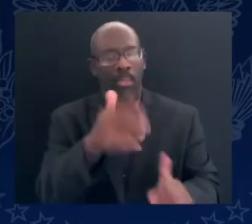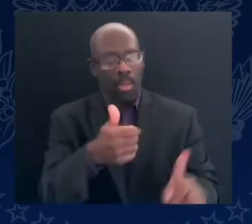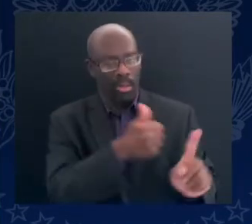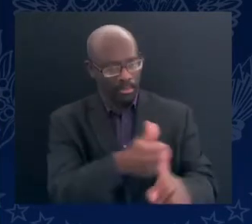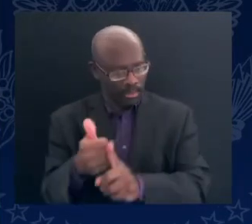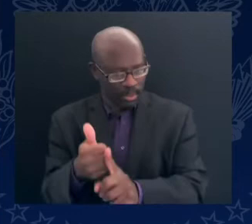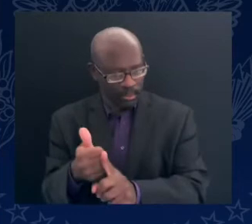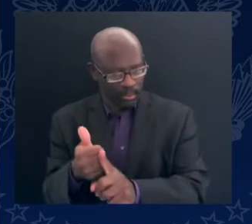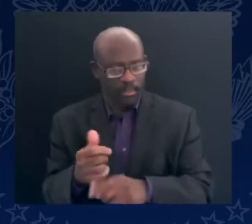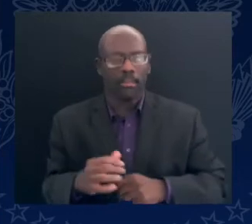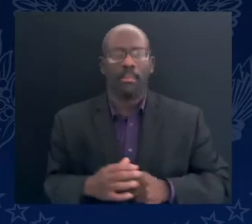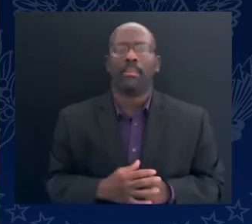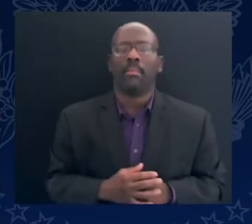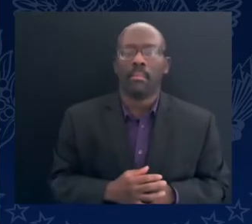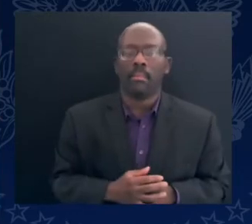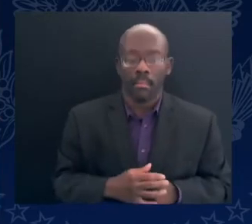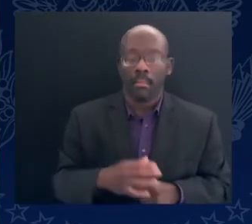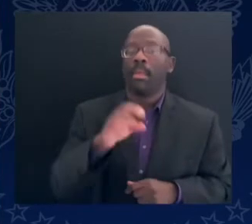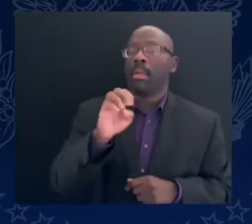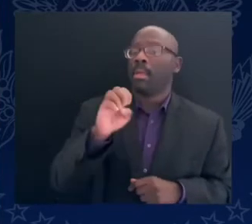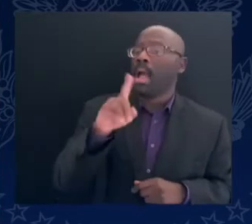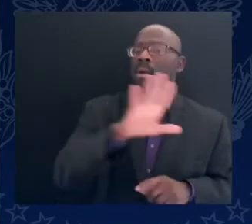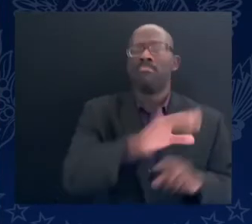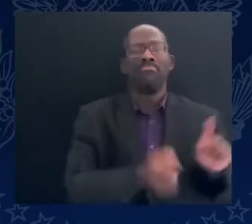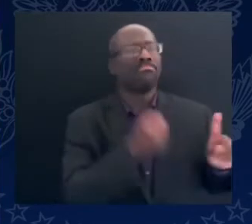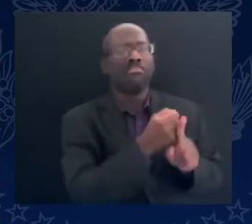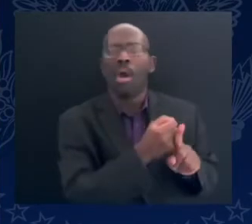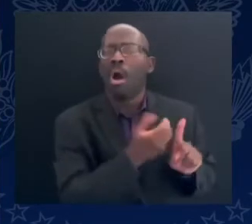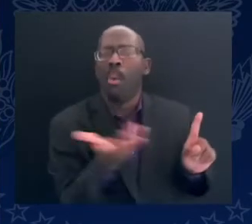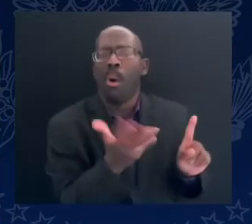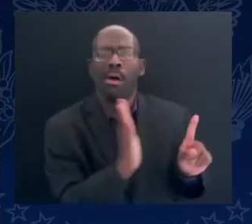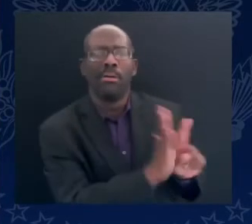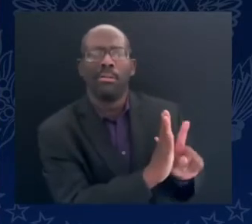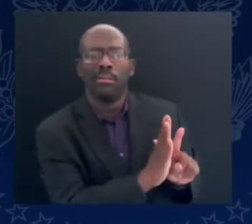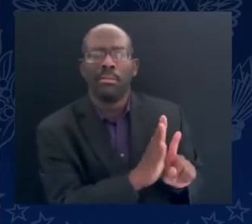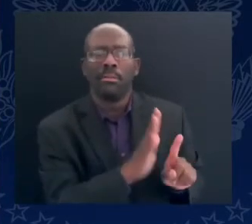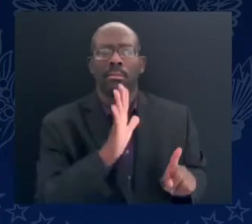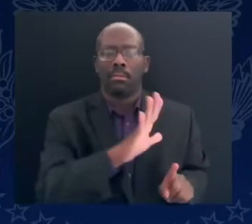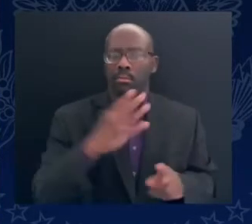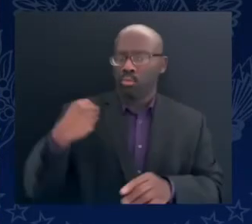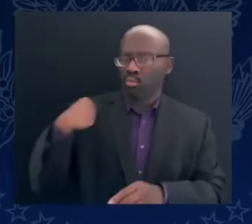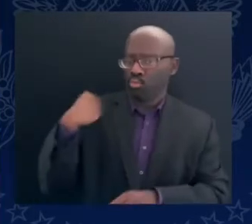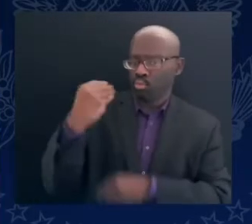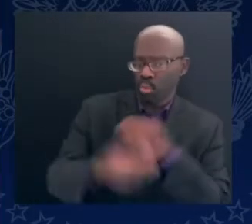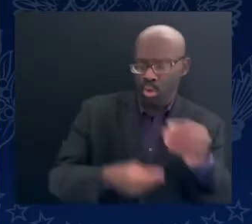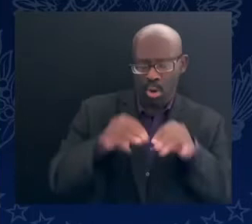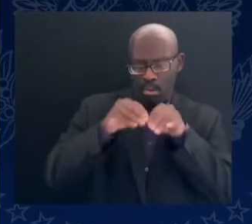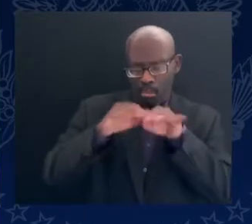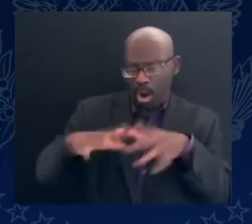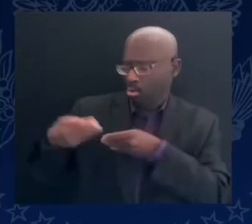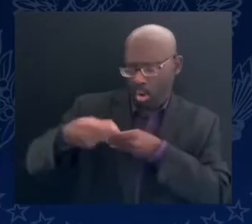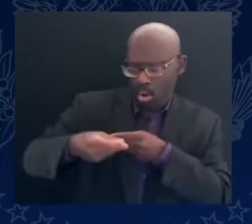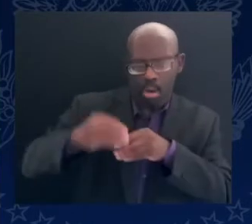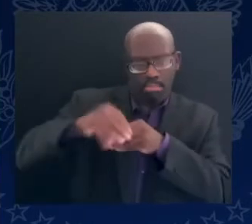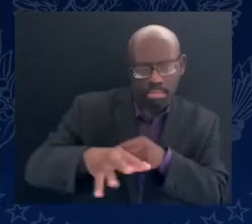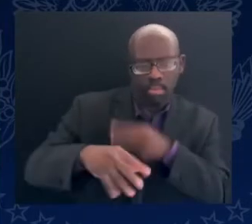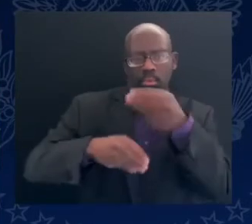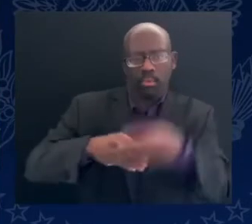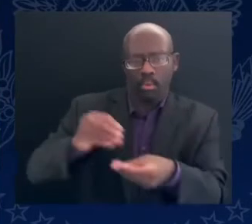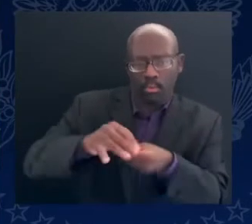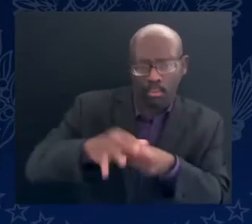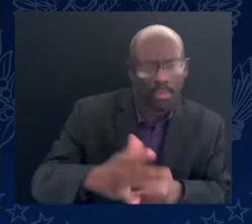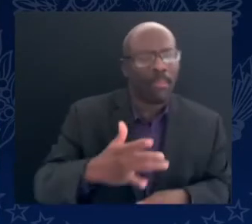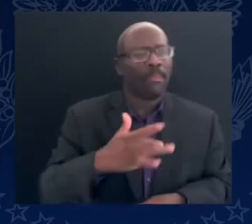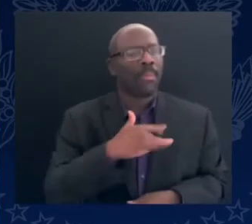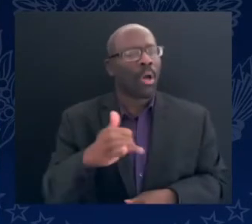Elton John's impact is generational. I've always felt like Elton was my guardian angel, so to speak.